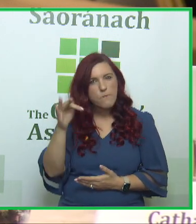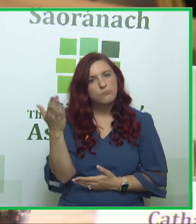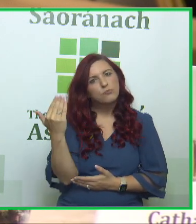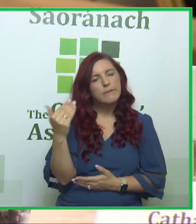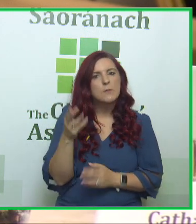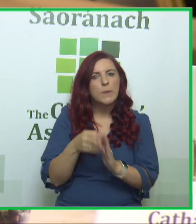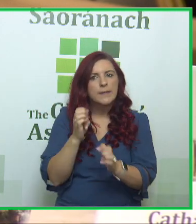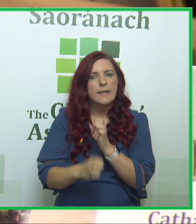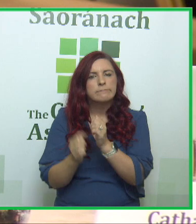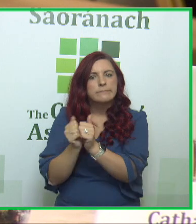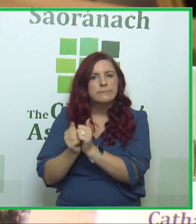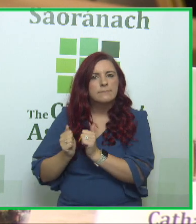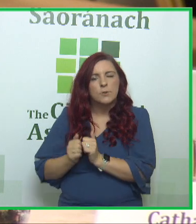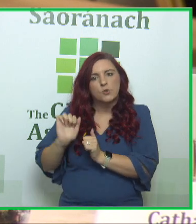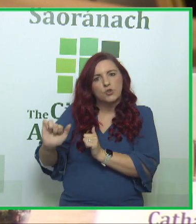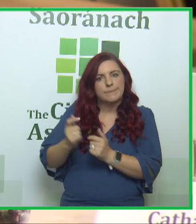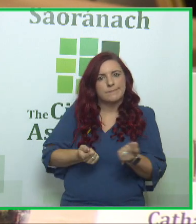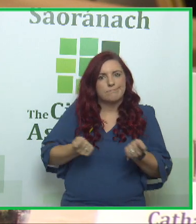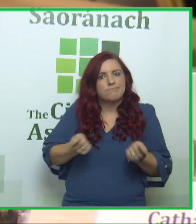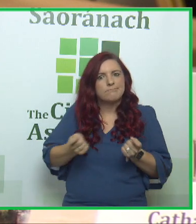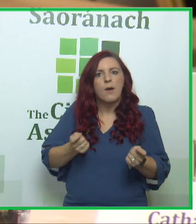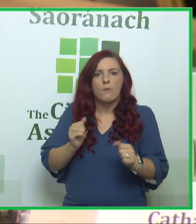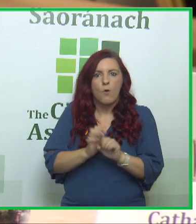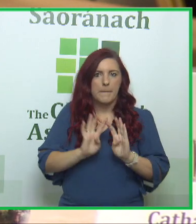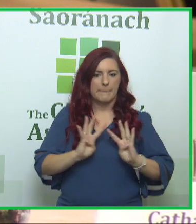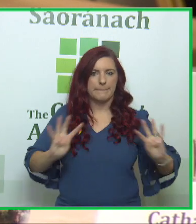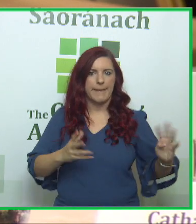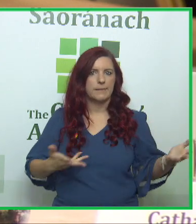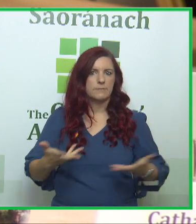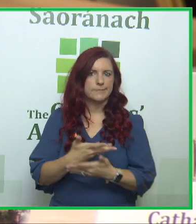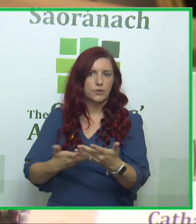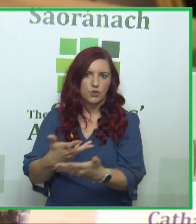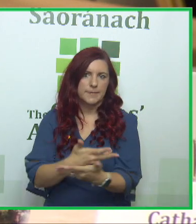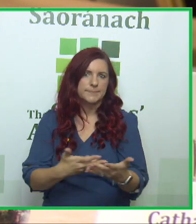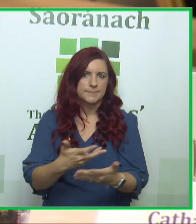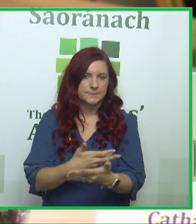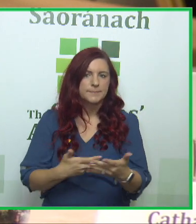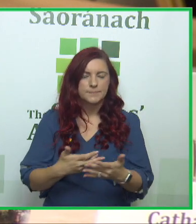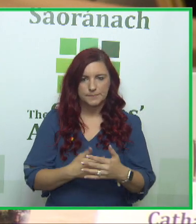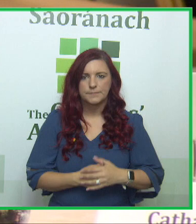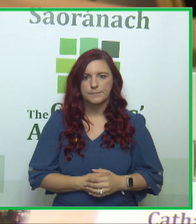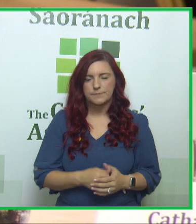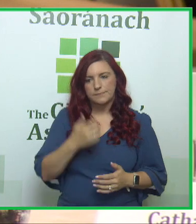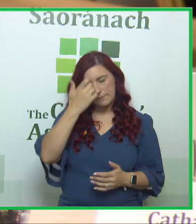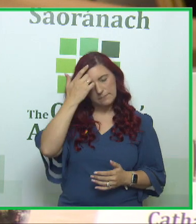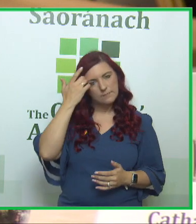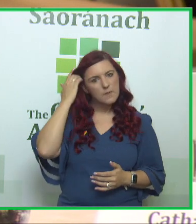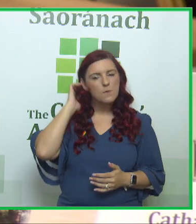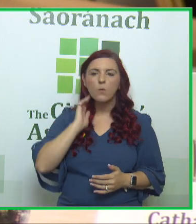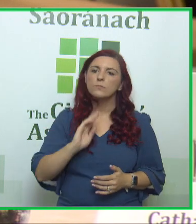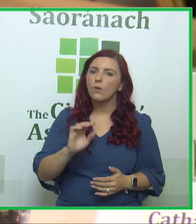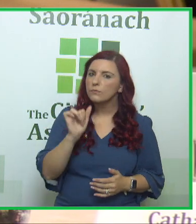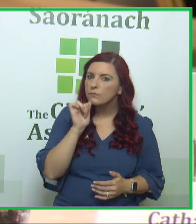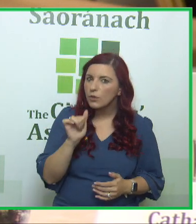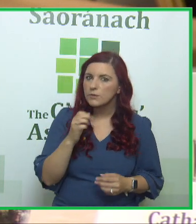a broadcaster and journalist, who's going to facilitate a discussion with our panellists, which Derval will introduce at that time. First of all, I